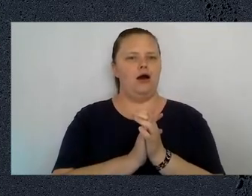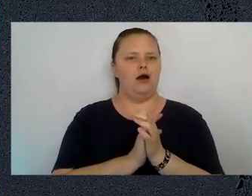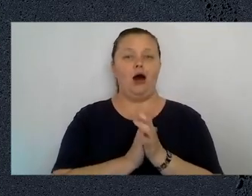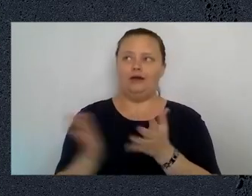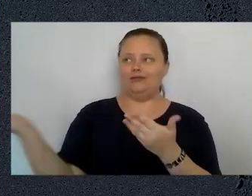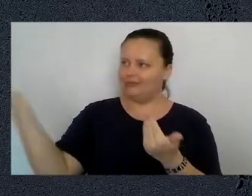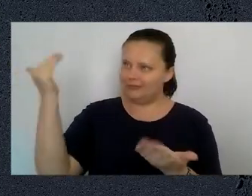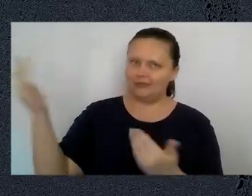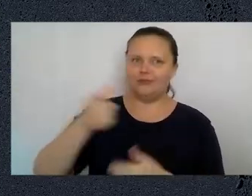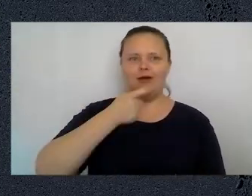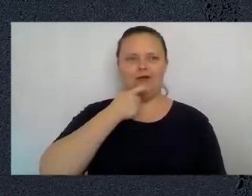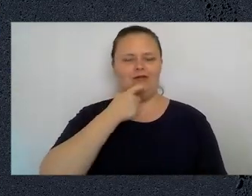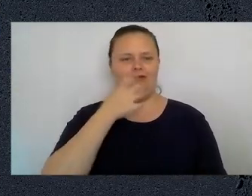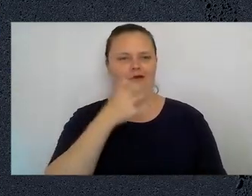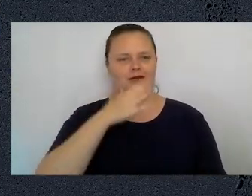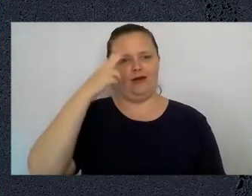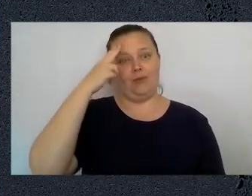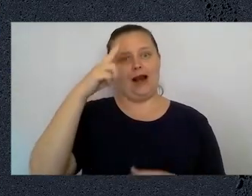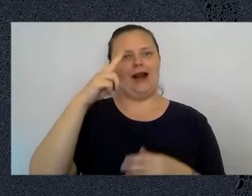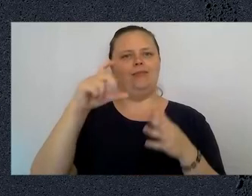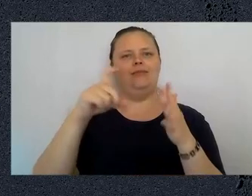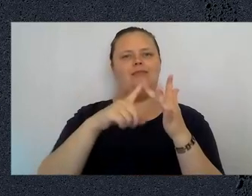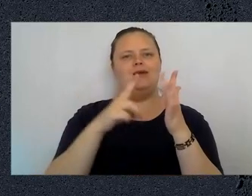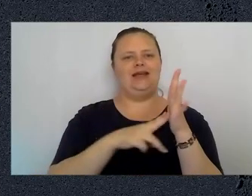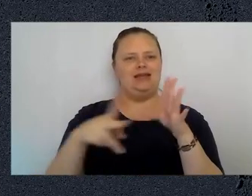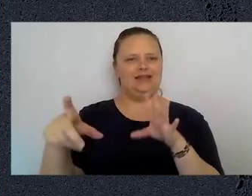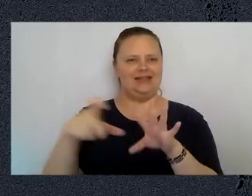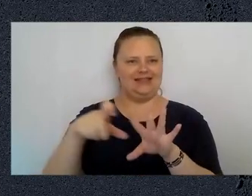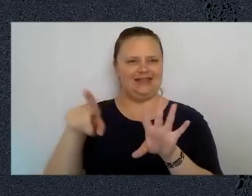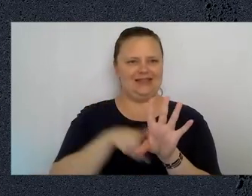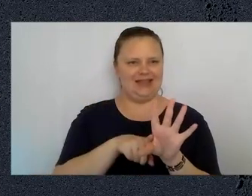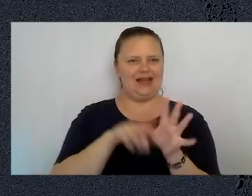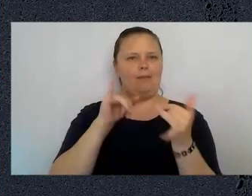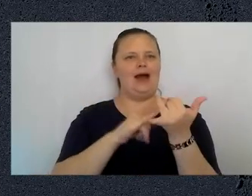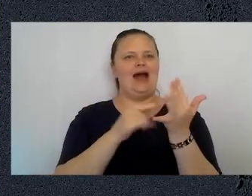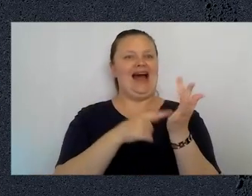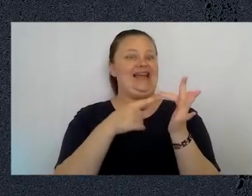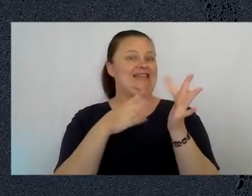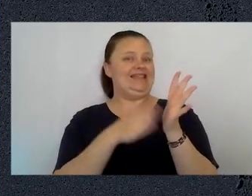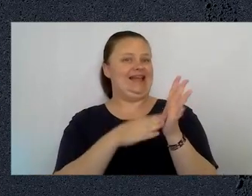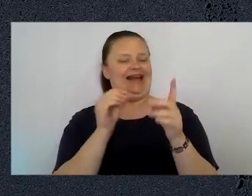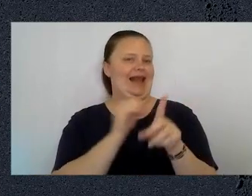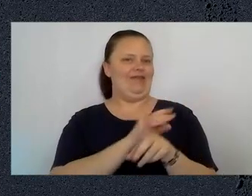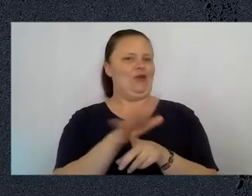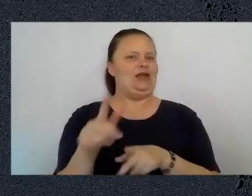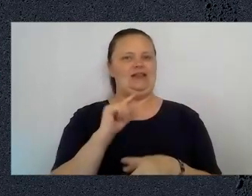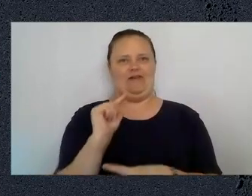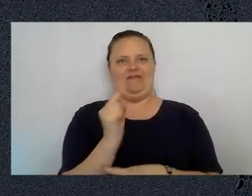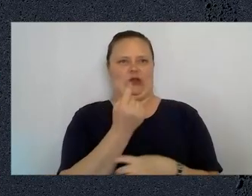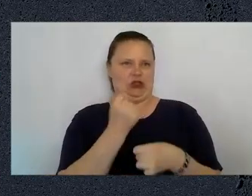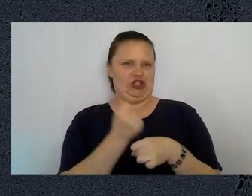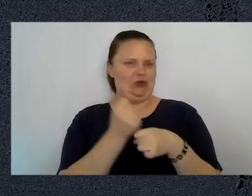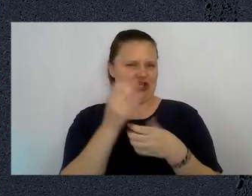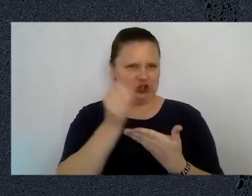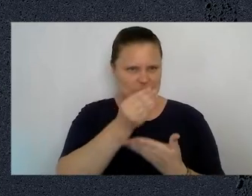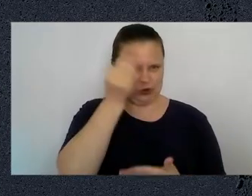sorry. Hi, my name is Cindy. I'm a STEM influencer and I'm a first-generation student.